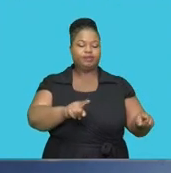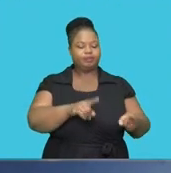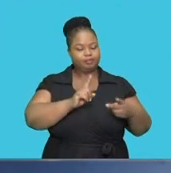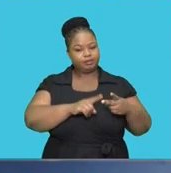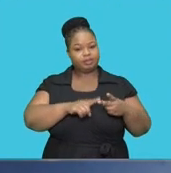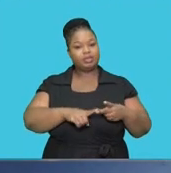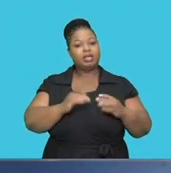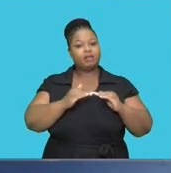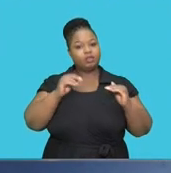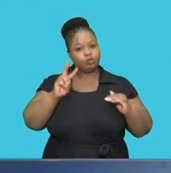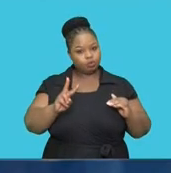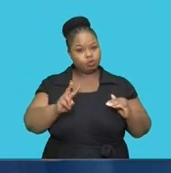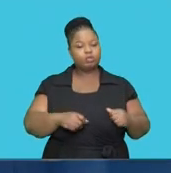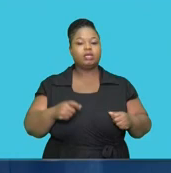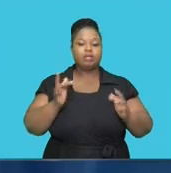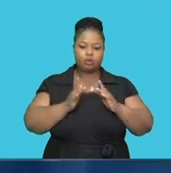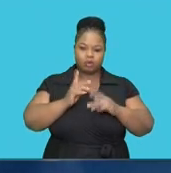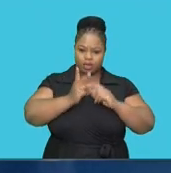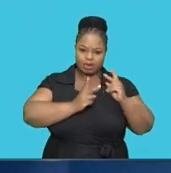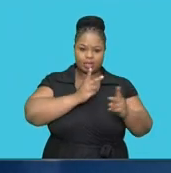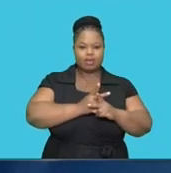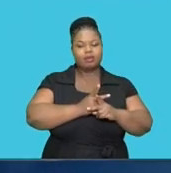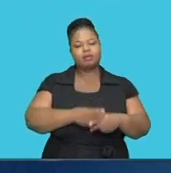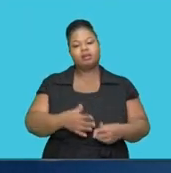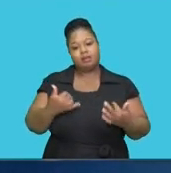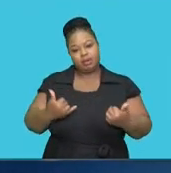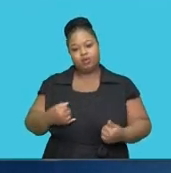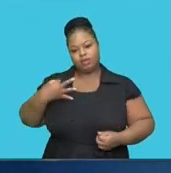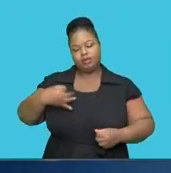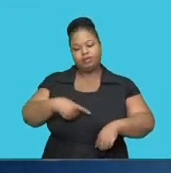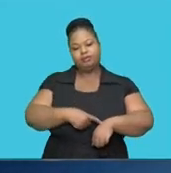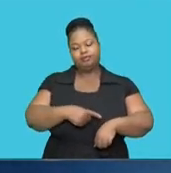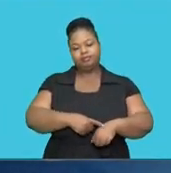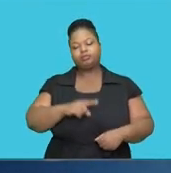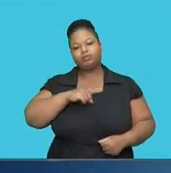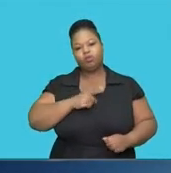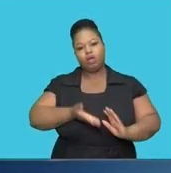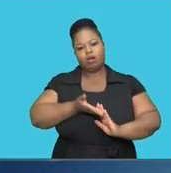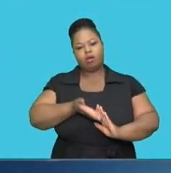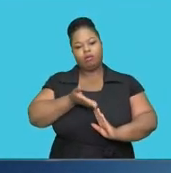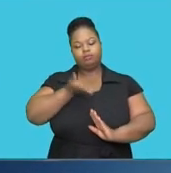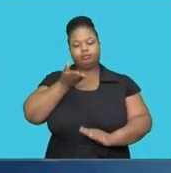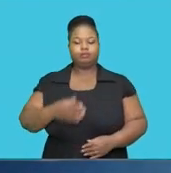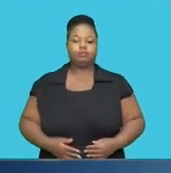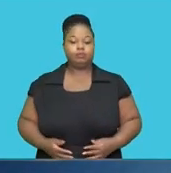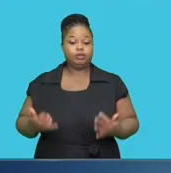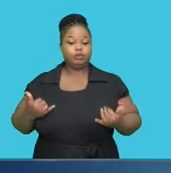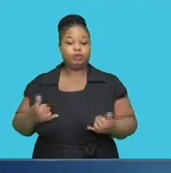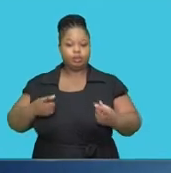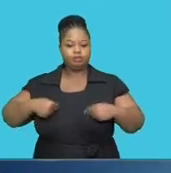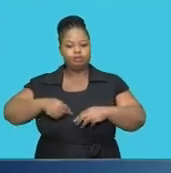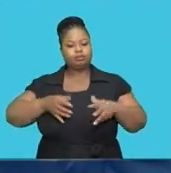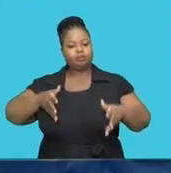we switch them off, and then they reconnect themselves. So that's why the bills keep on accumulating. So today we are here